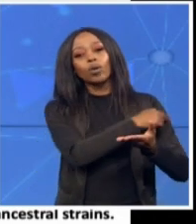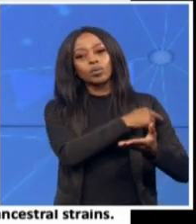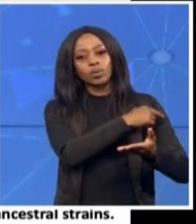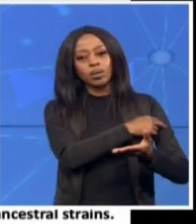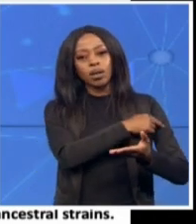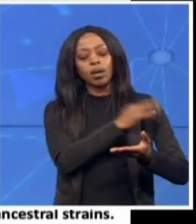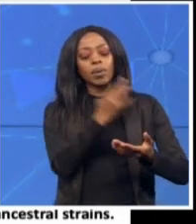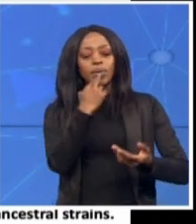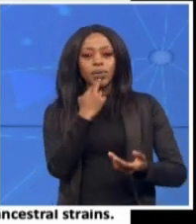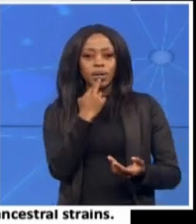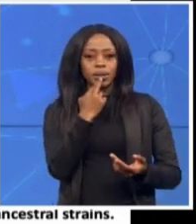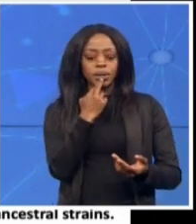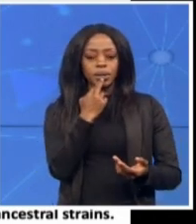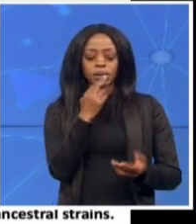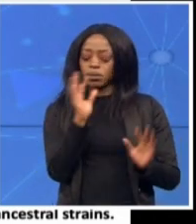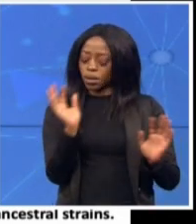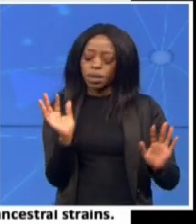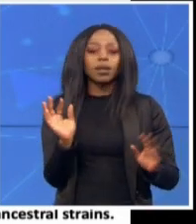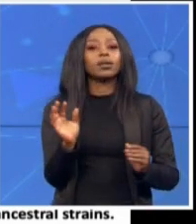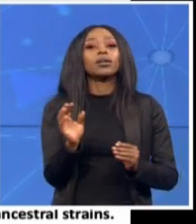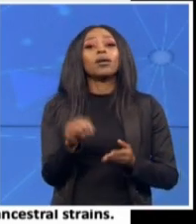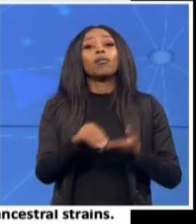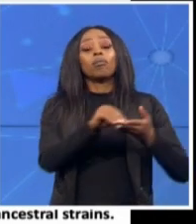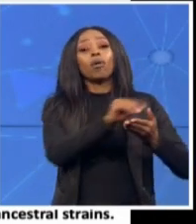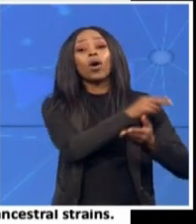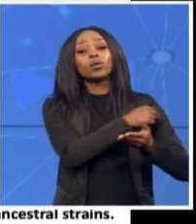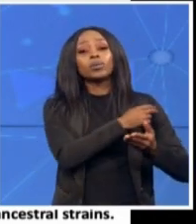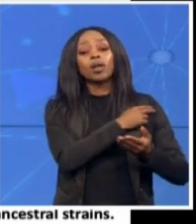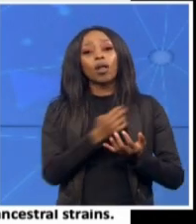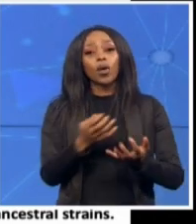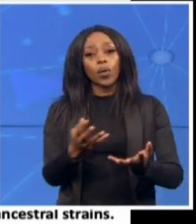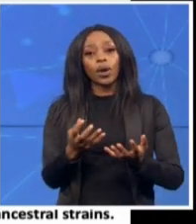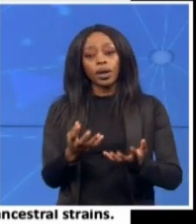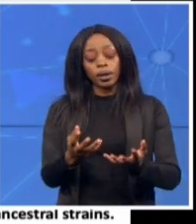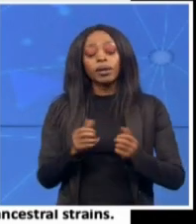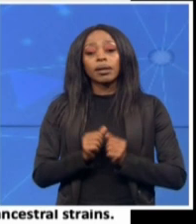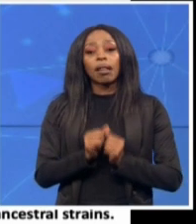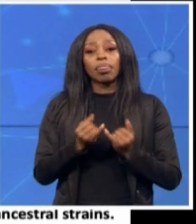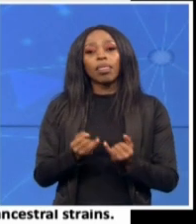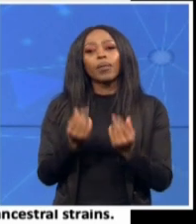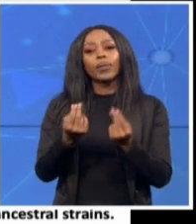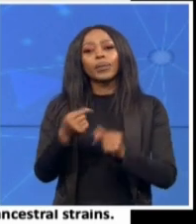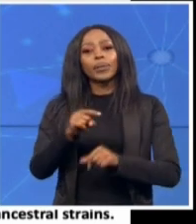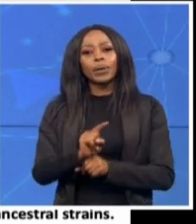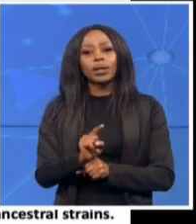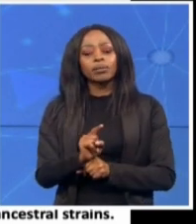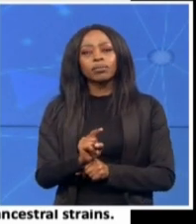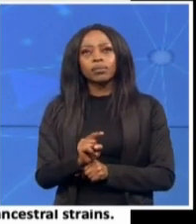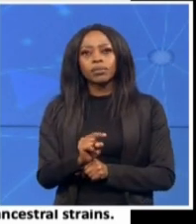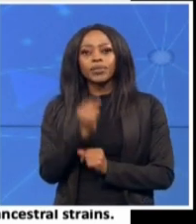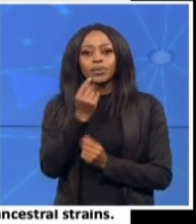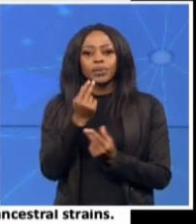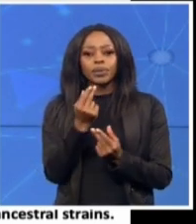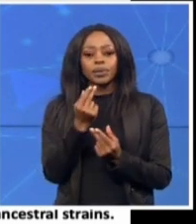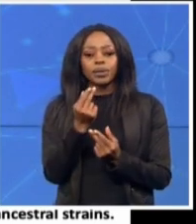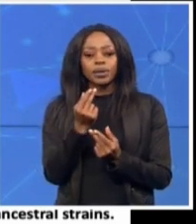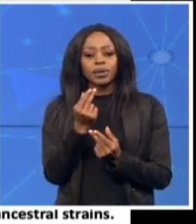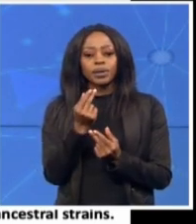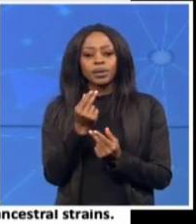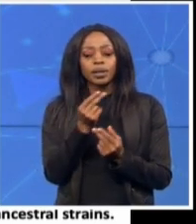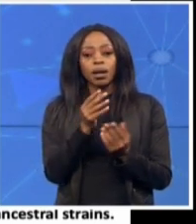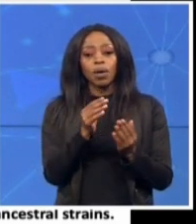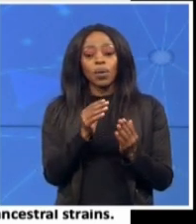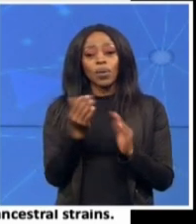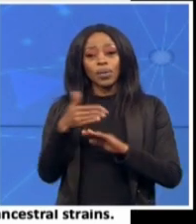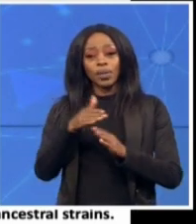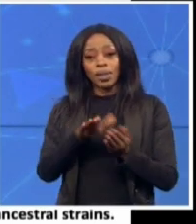green. And what we've done is we've brought the deaths down in red. Now, to make